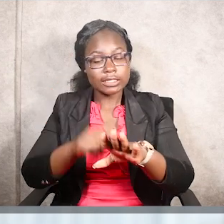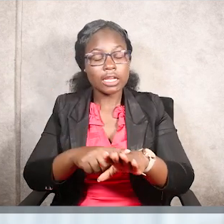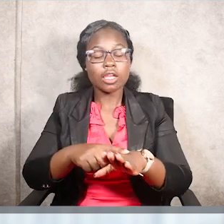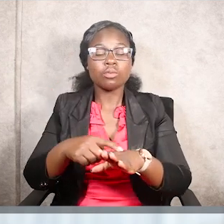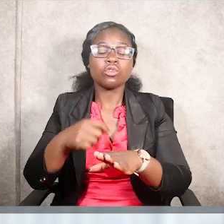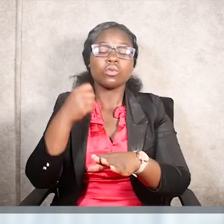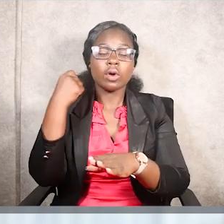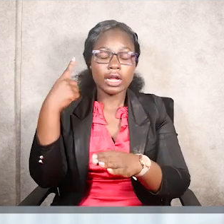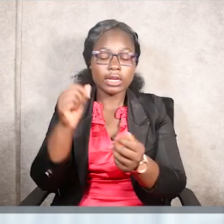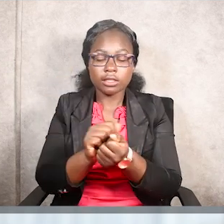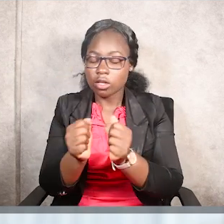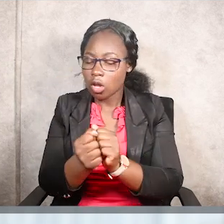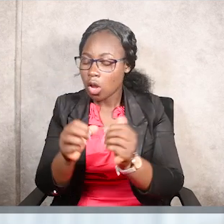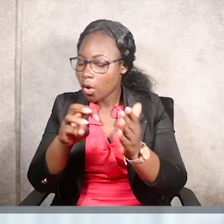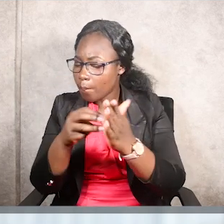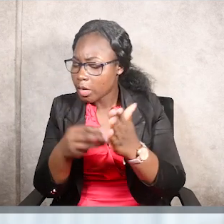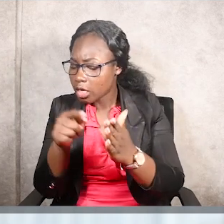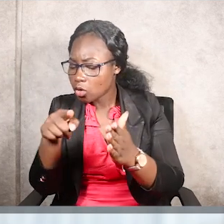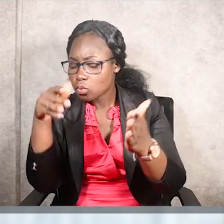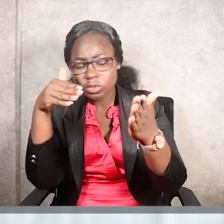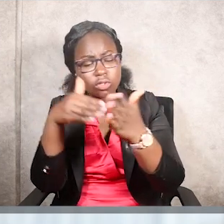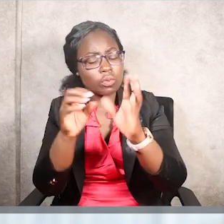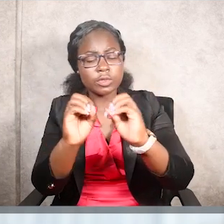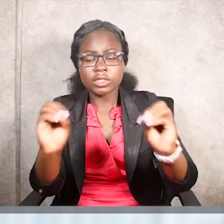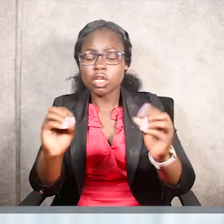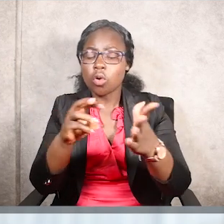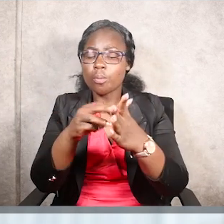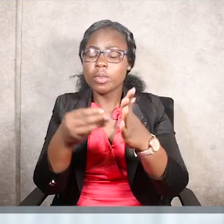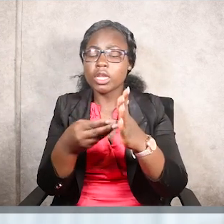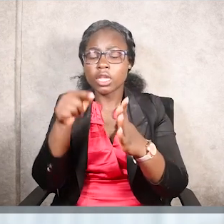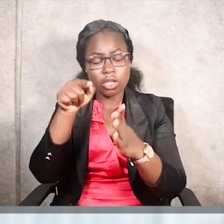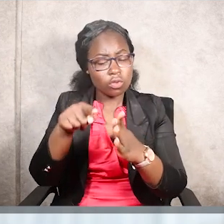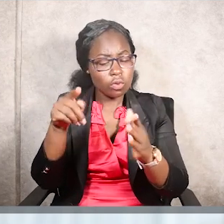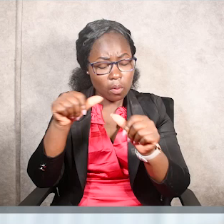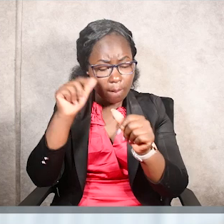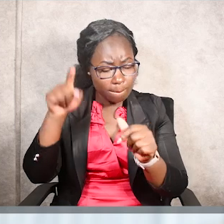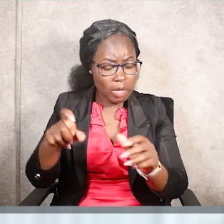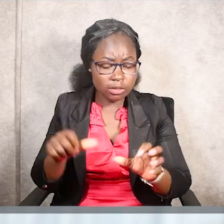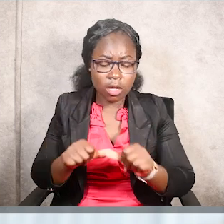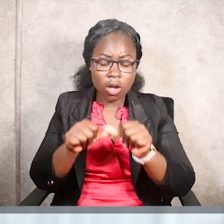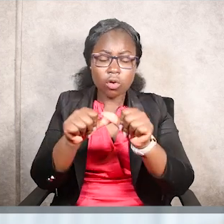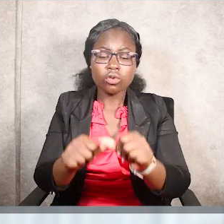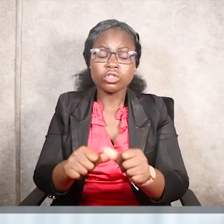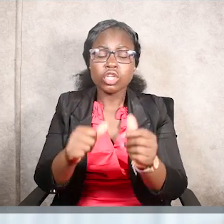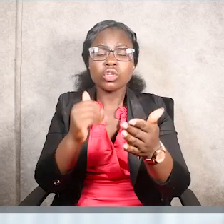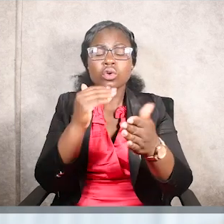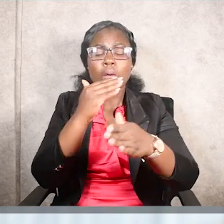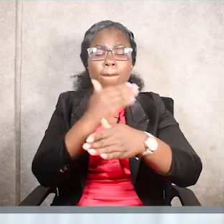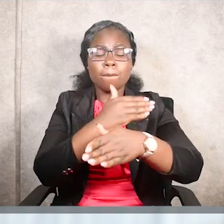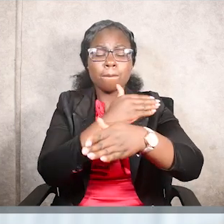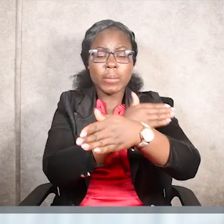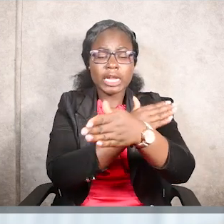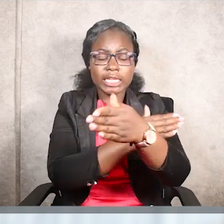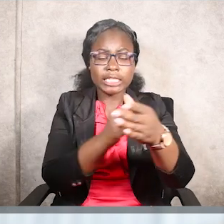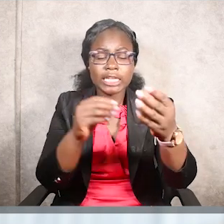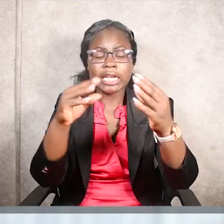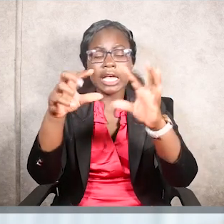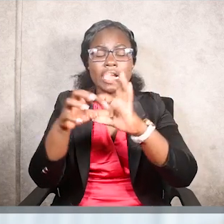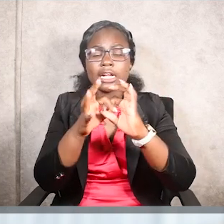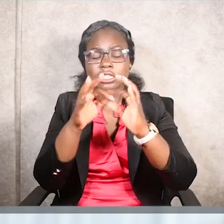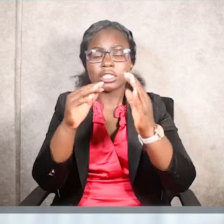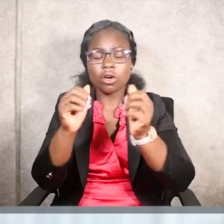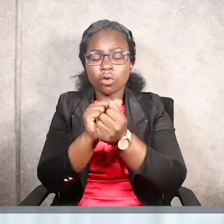one change, it doesn't mean that you should stop. It means that you need to continue building a culture of change so that you accrue the